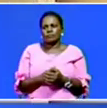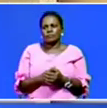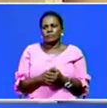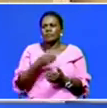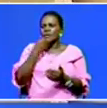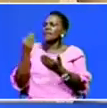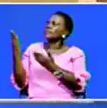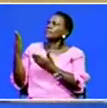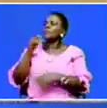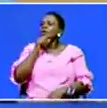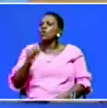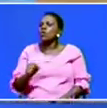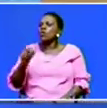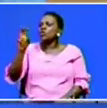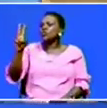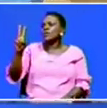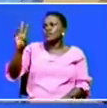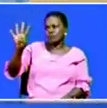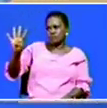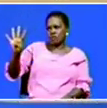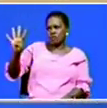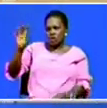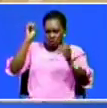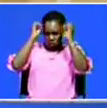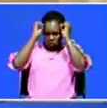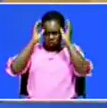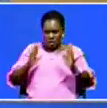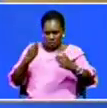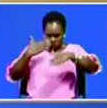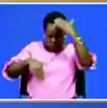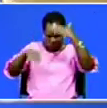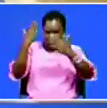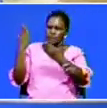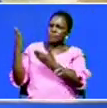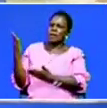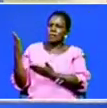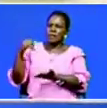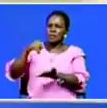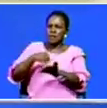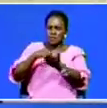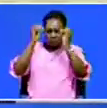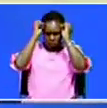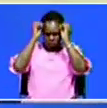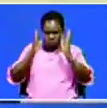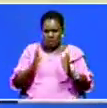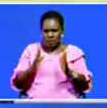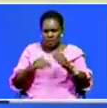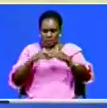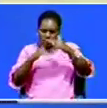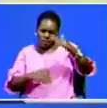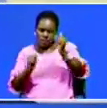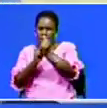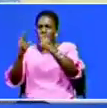John Dishu aliye na umri wa miaka 24 ni mwanafunzi katika chuo hiki. Yeye ni miongoni mwa wanafunzi wasiopungua